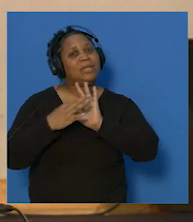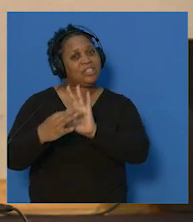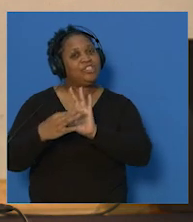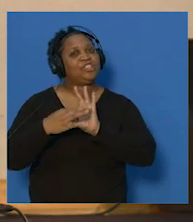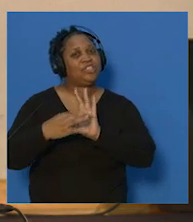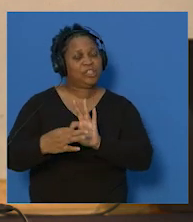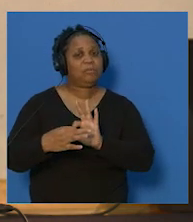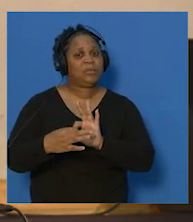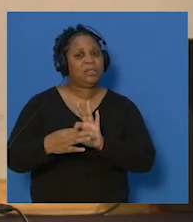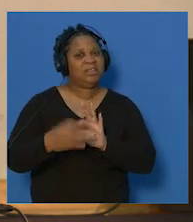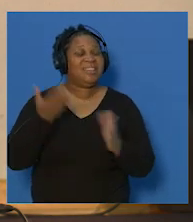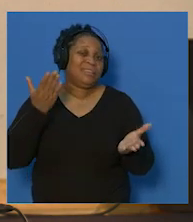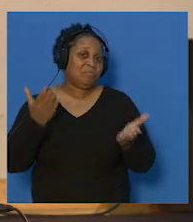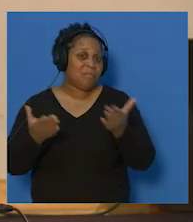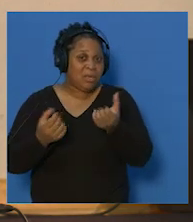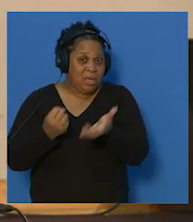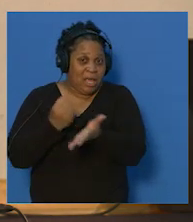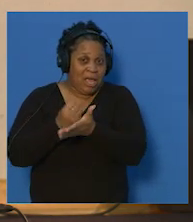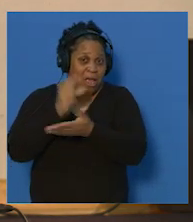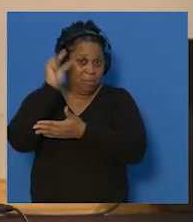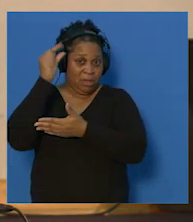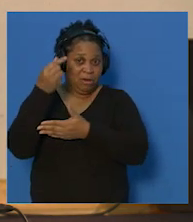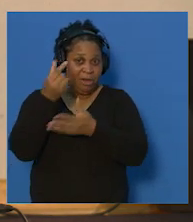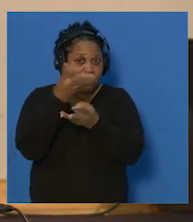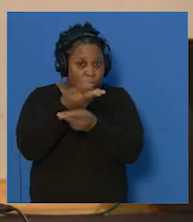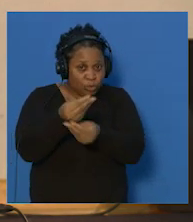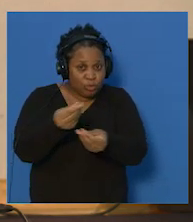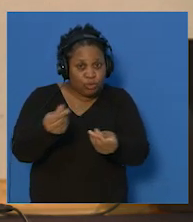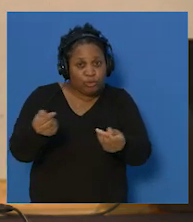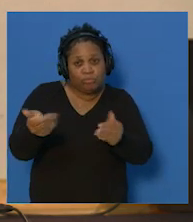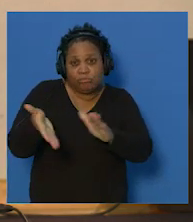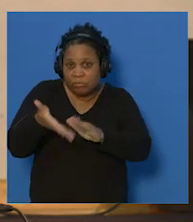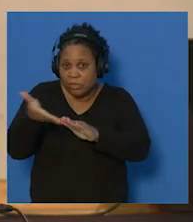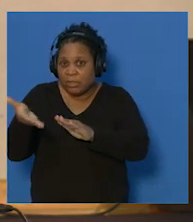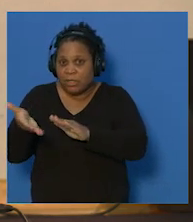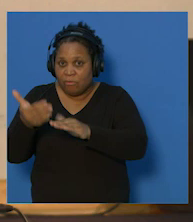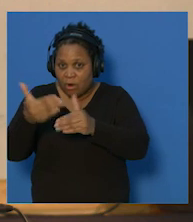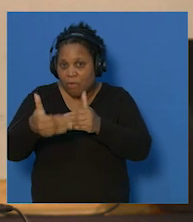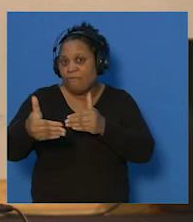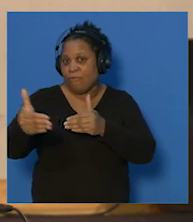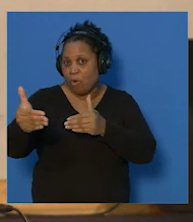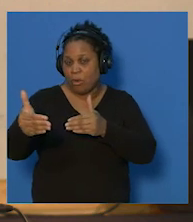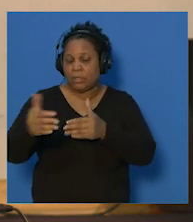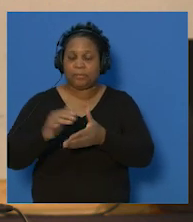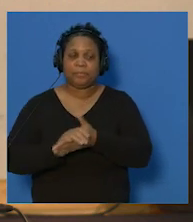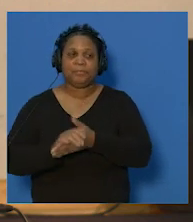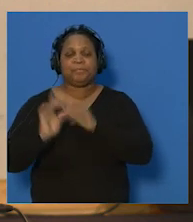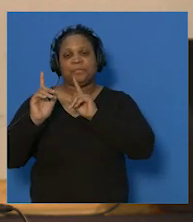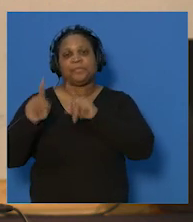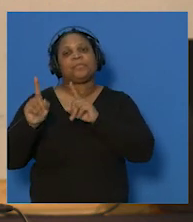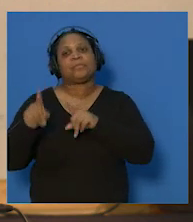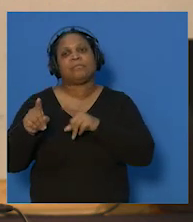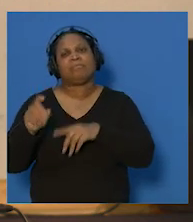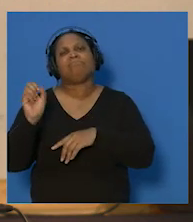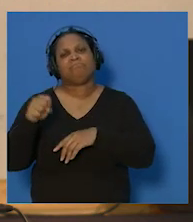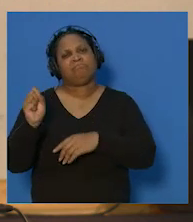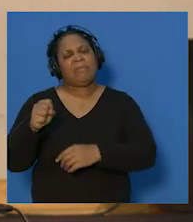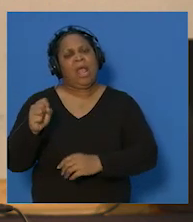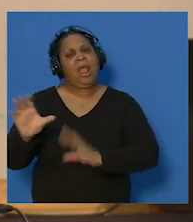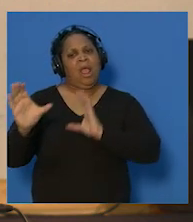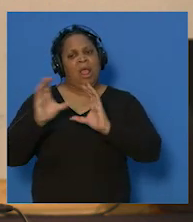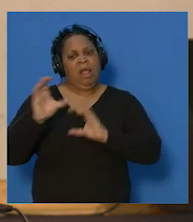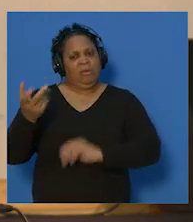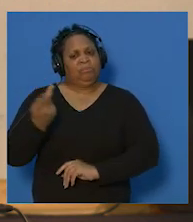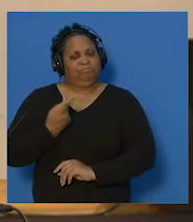other that's maybe going to help our government run more smoothly going forward? Yeah, the conversation that the Premier